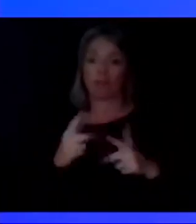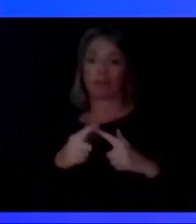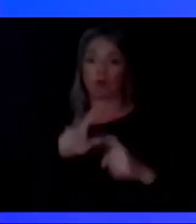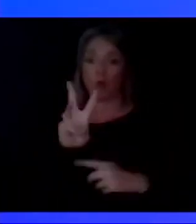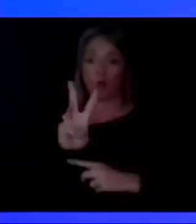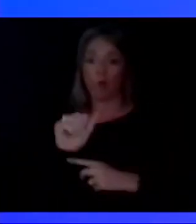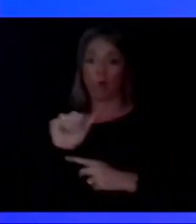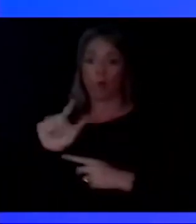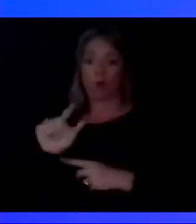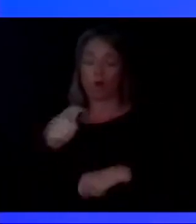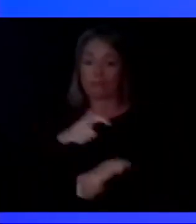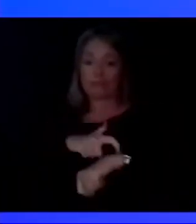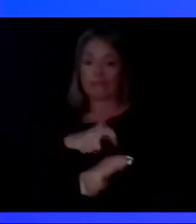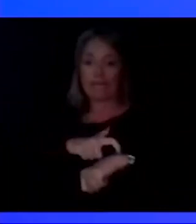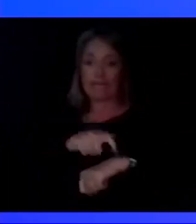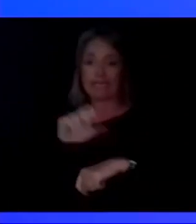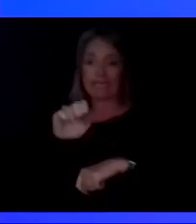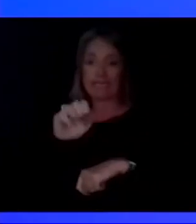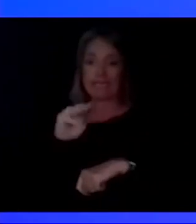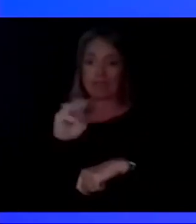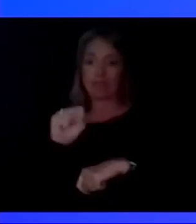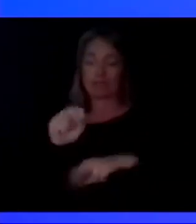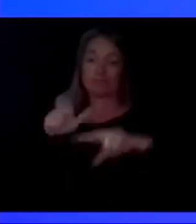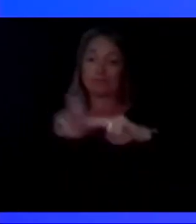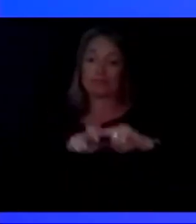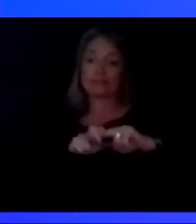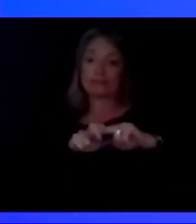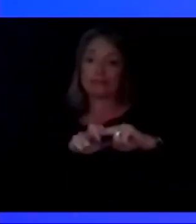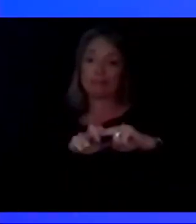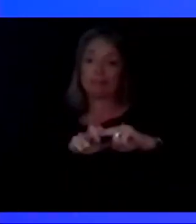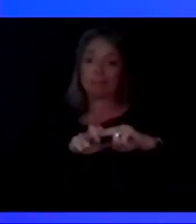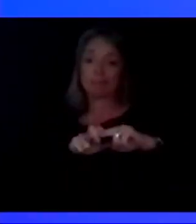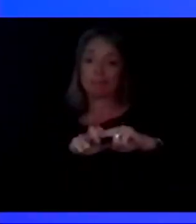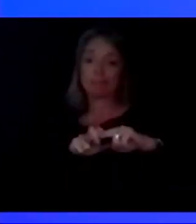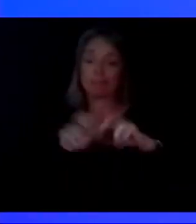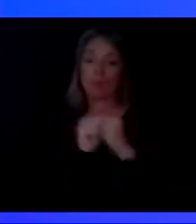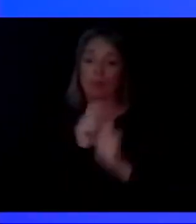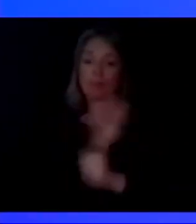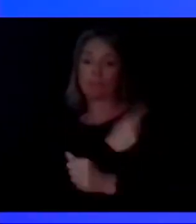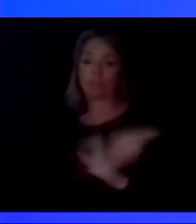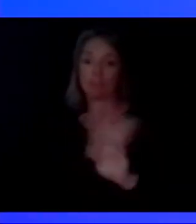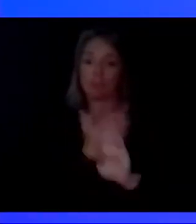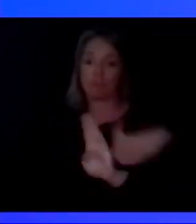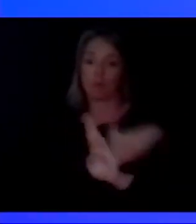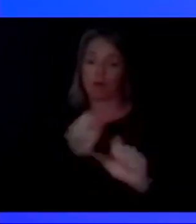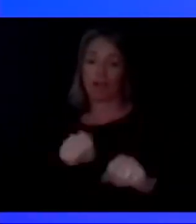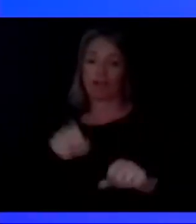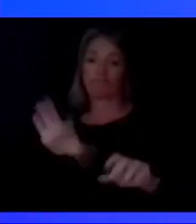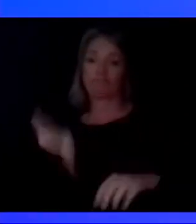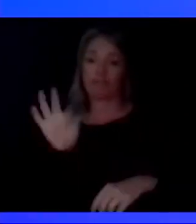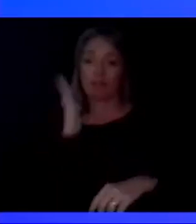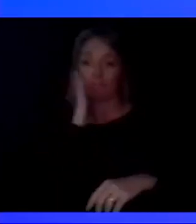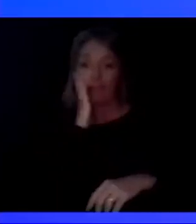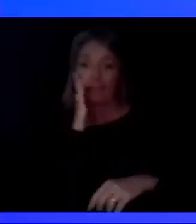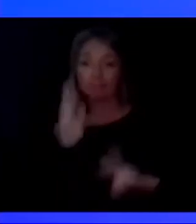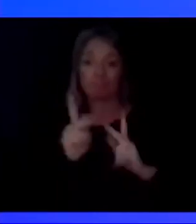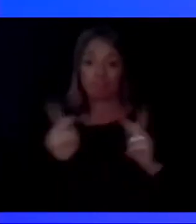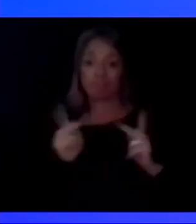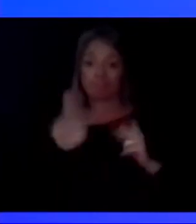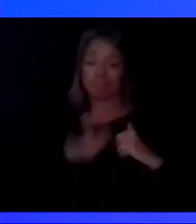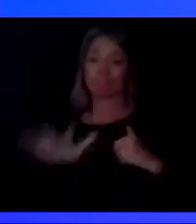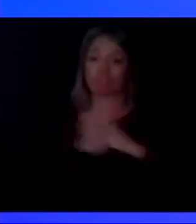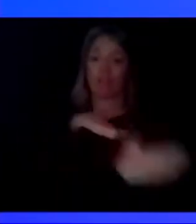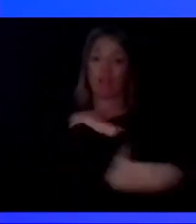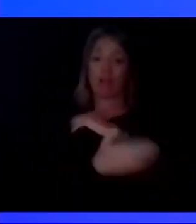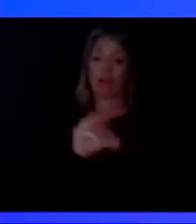sit on the wall with their patient on the EMS cot before we can find a bed. And there are places around the country and in the Midwest that have hours of